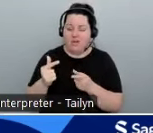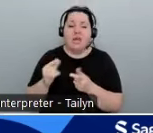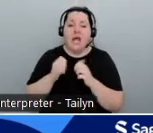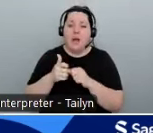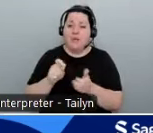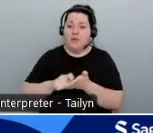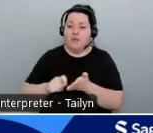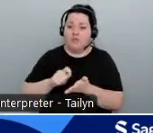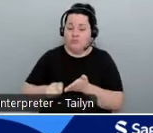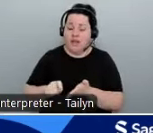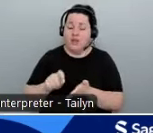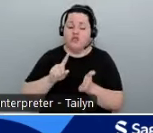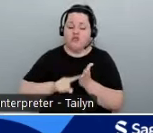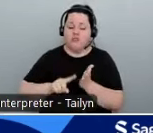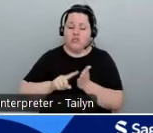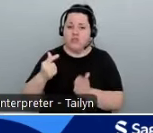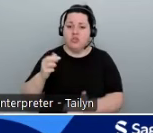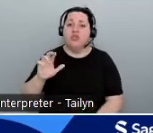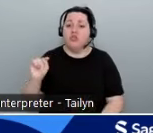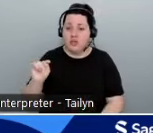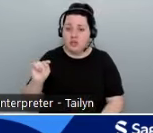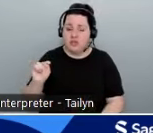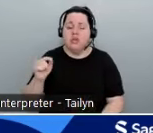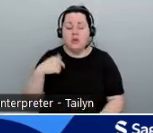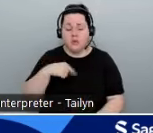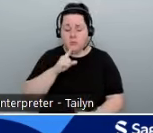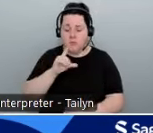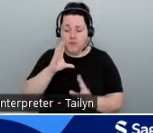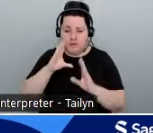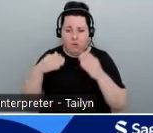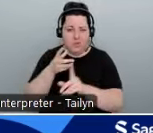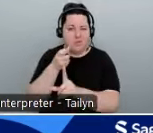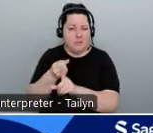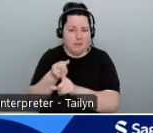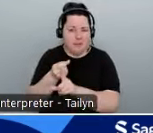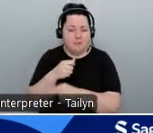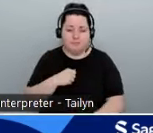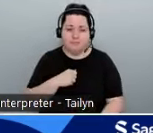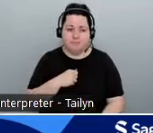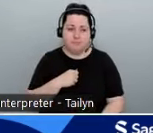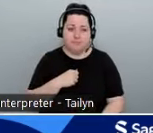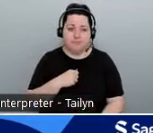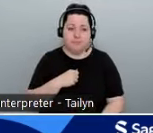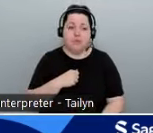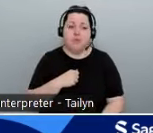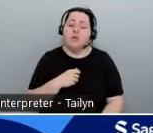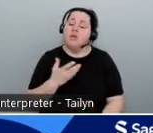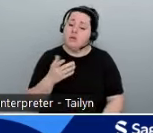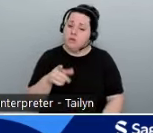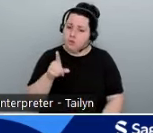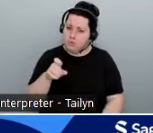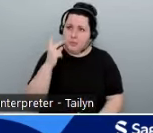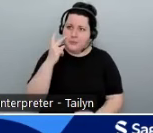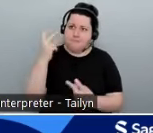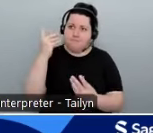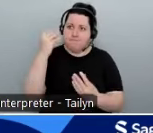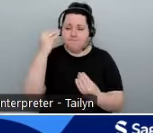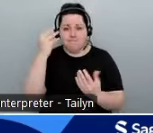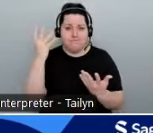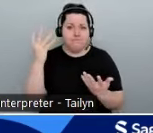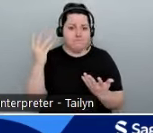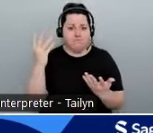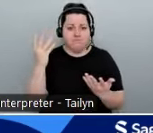grant, and we focus a lot on impact there. In particular, you must reflect on what